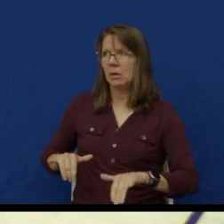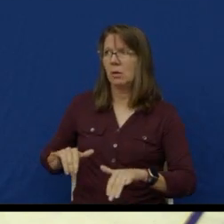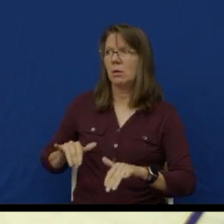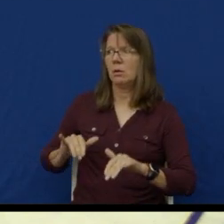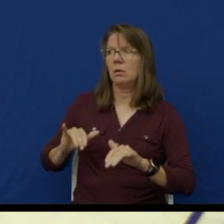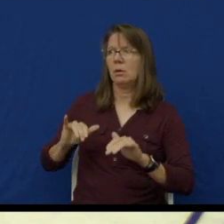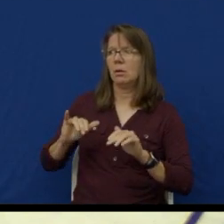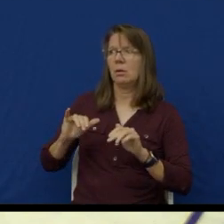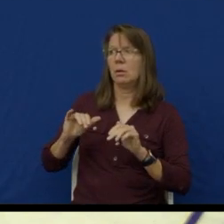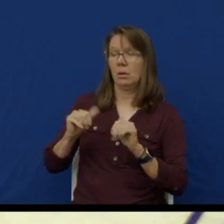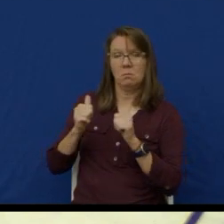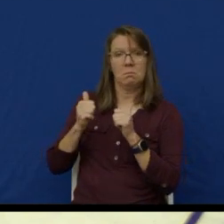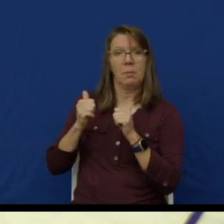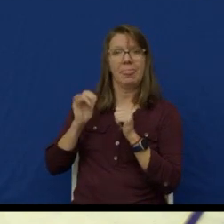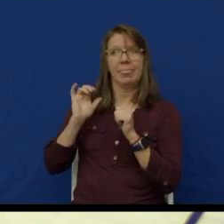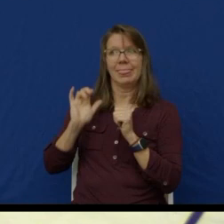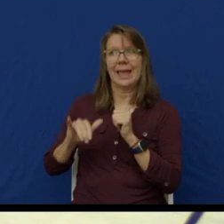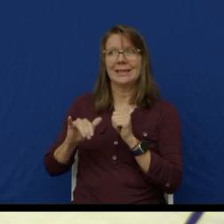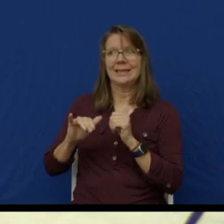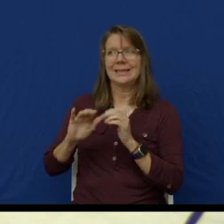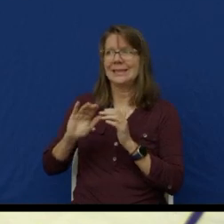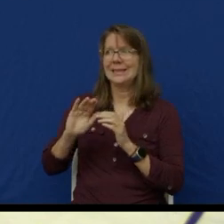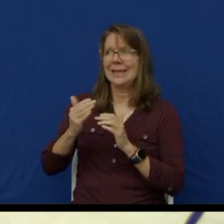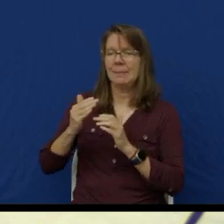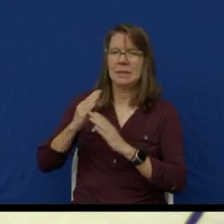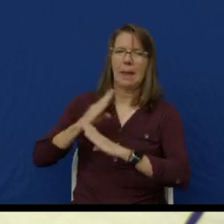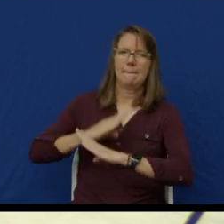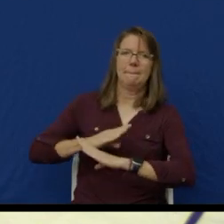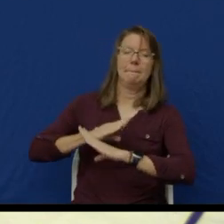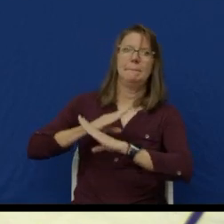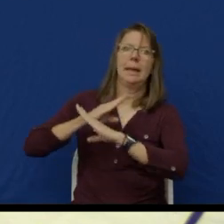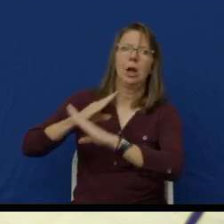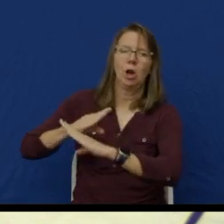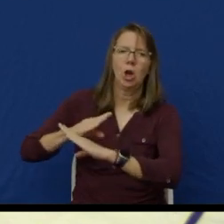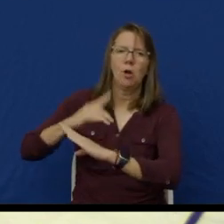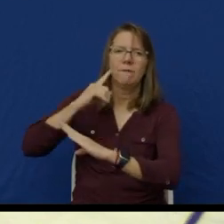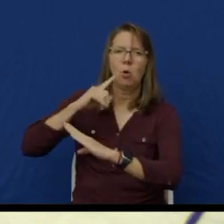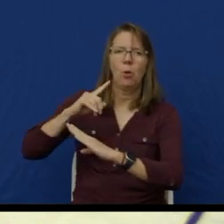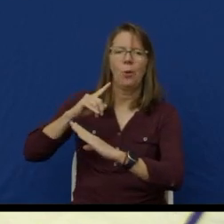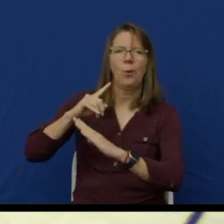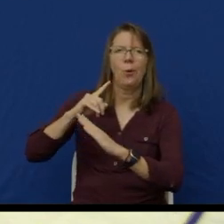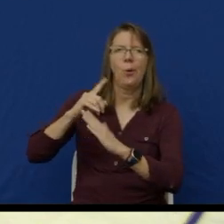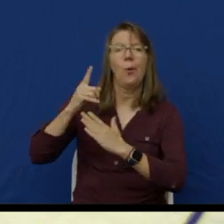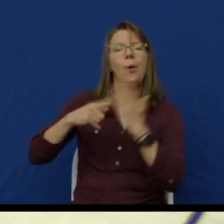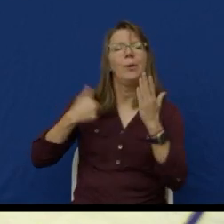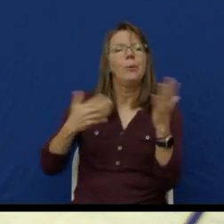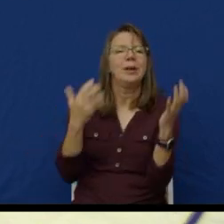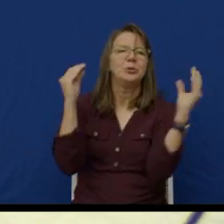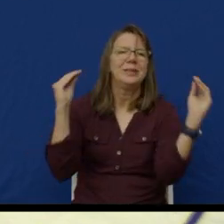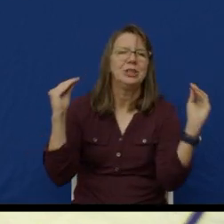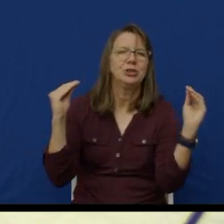almost impenetrable barrier sometimes to doing some of the teaching that you want to do,